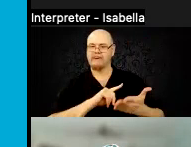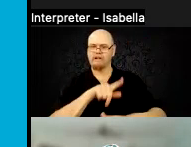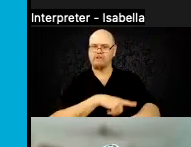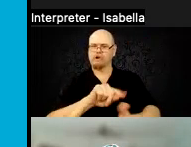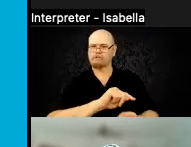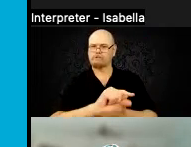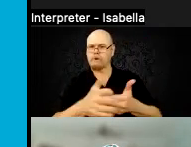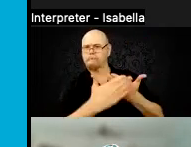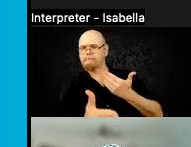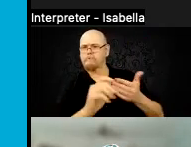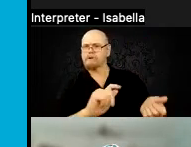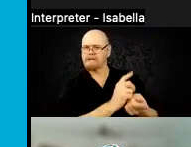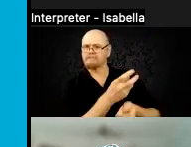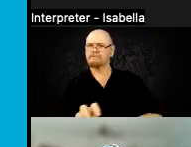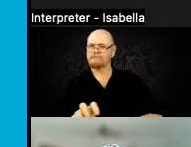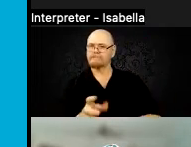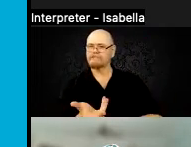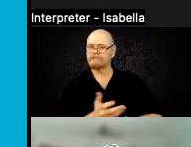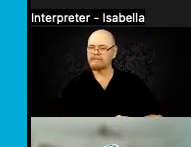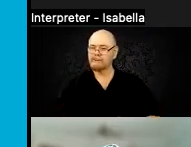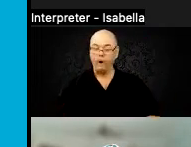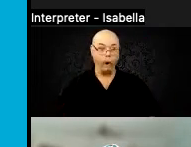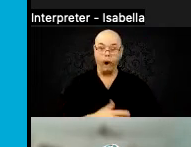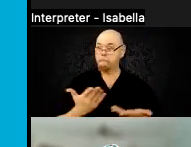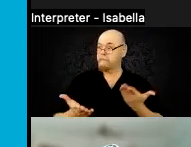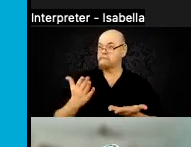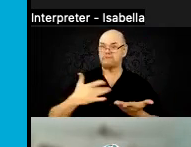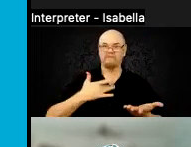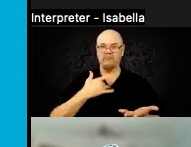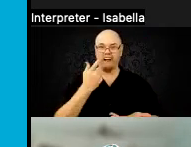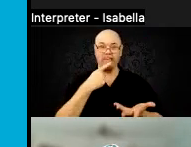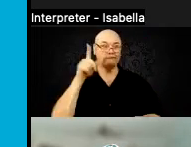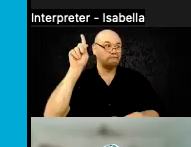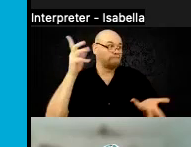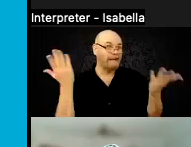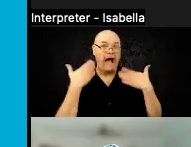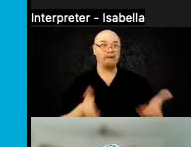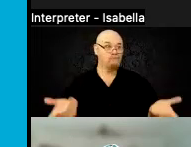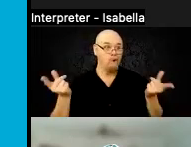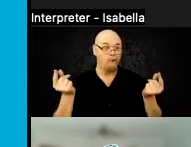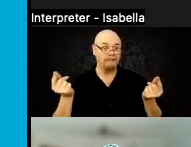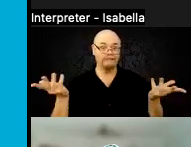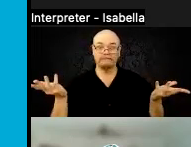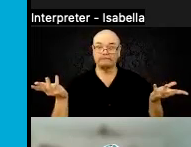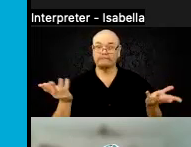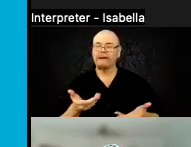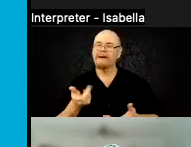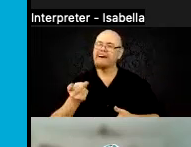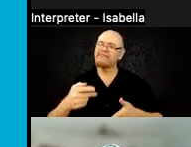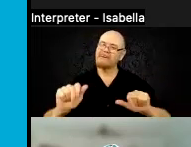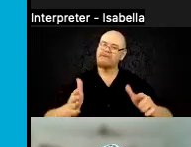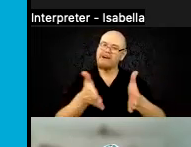what services and supports or what you want to do, right, or what the young person you're with wants to do, you can request a